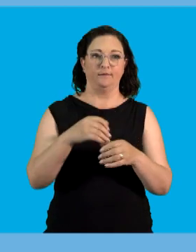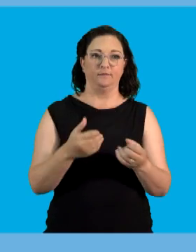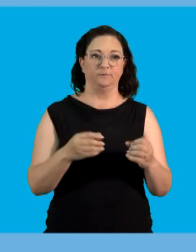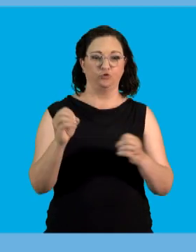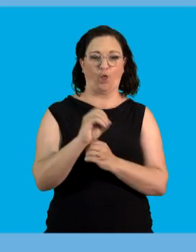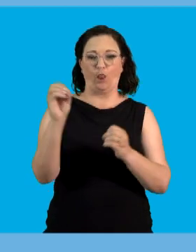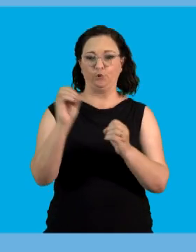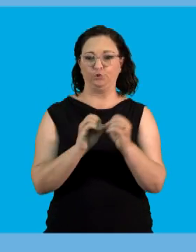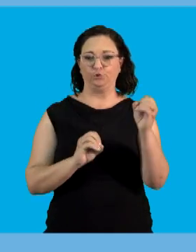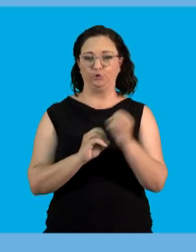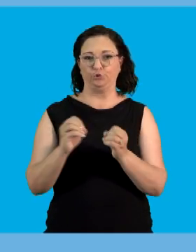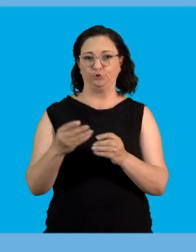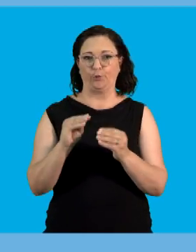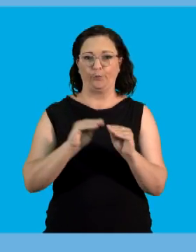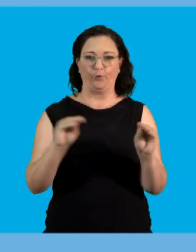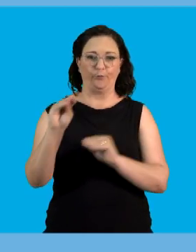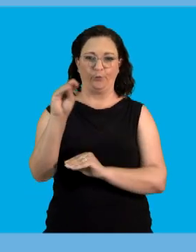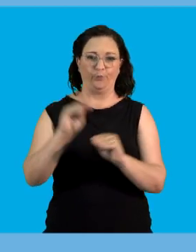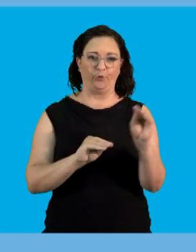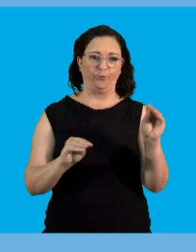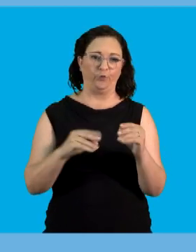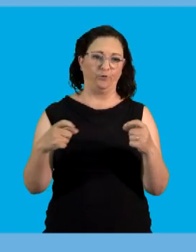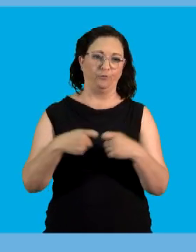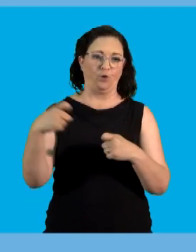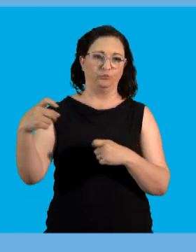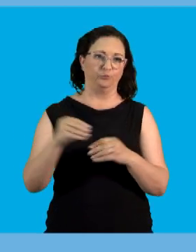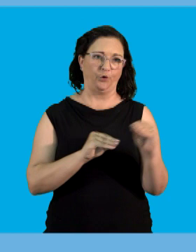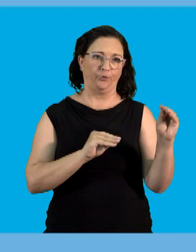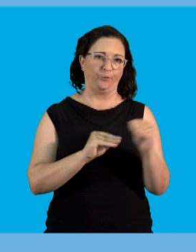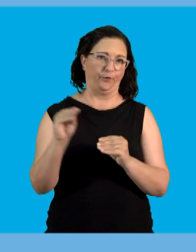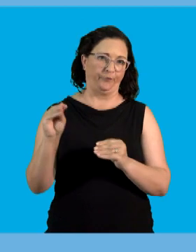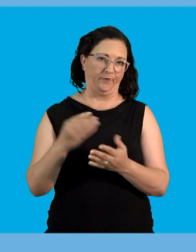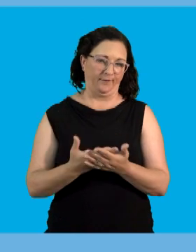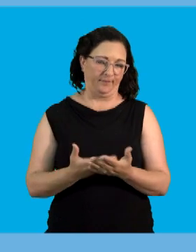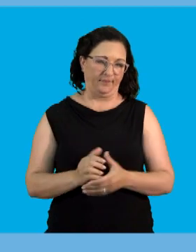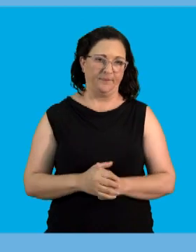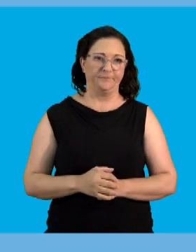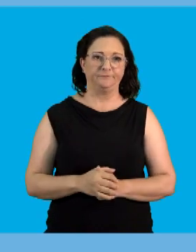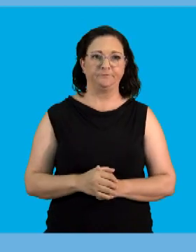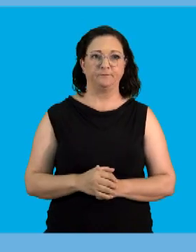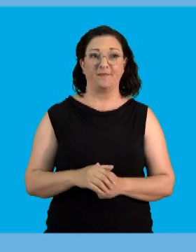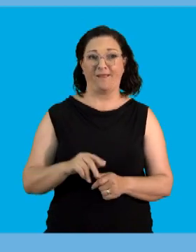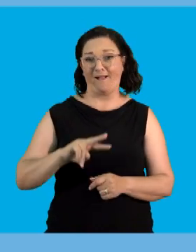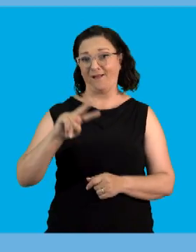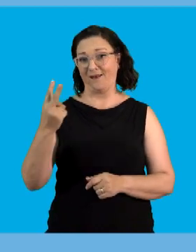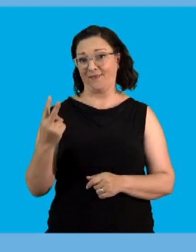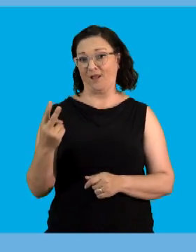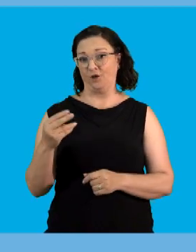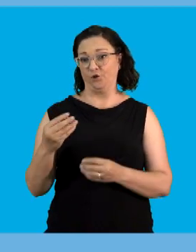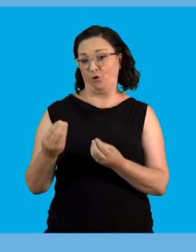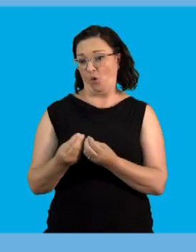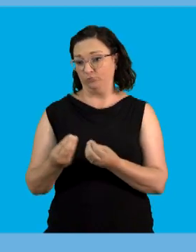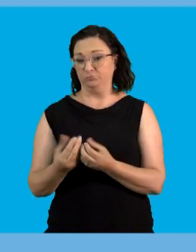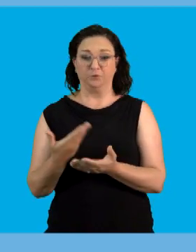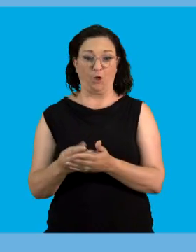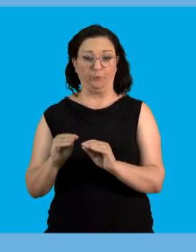then lastly, collision, that's now an instance of one moving object striking against another object. So that another